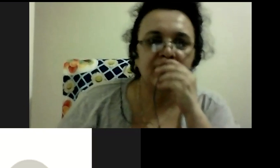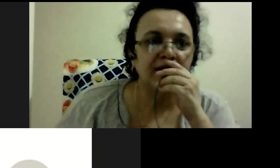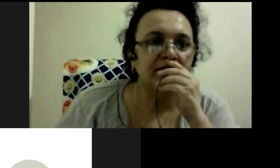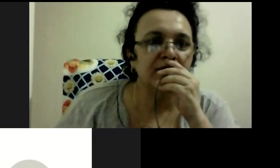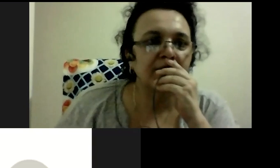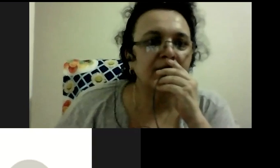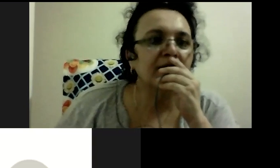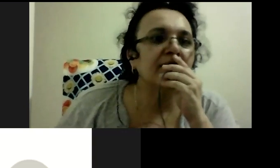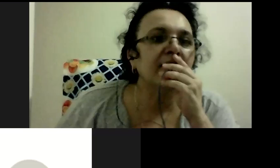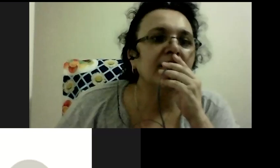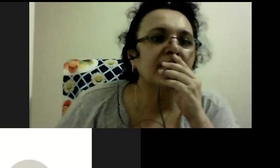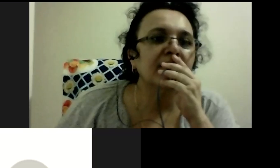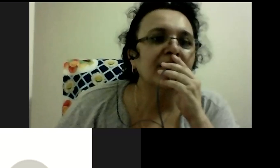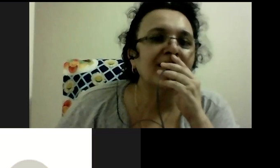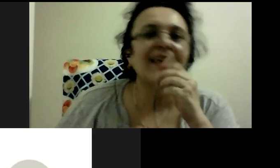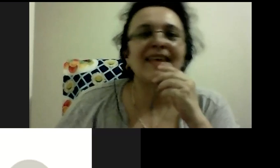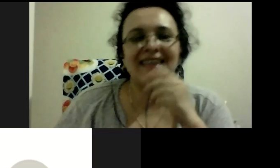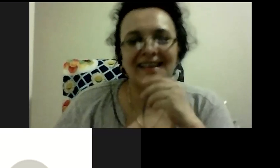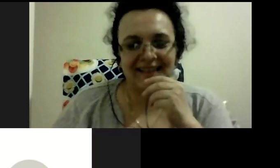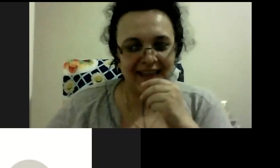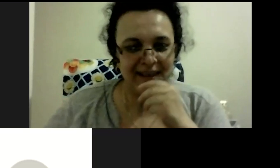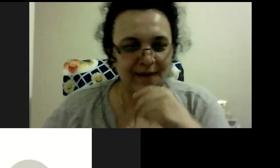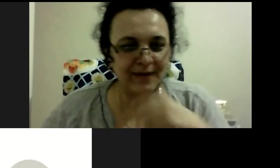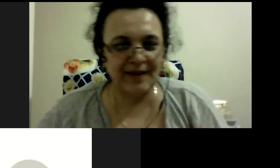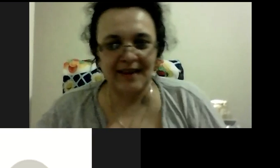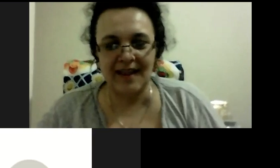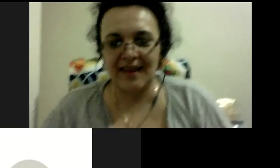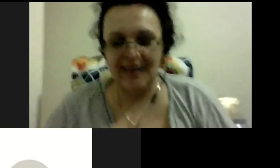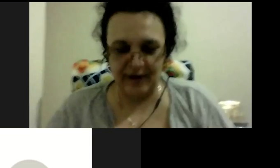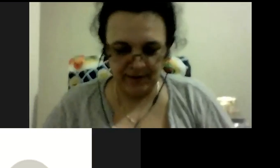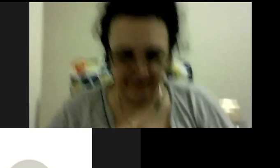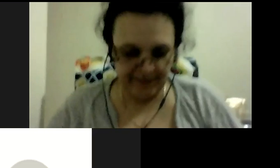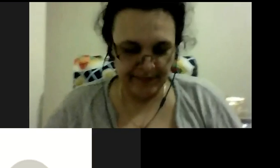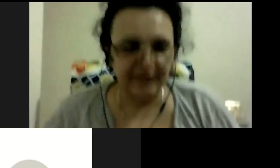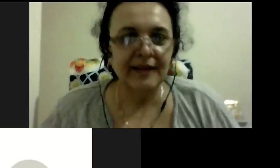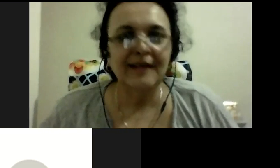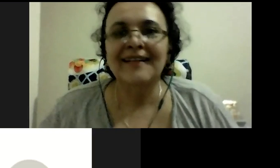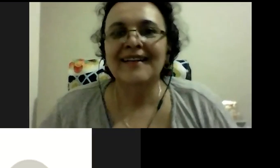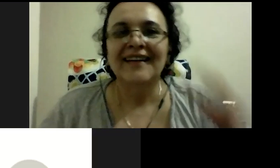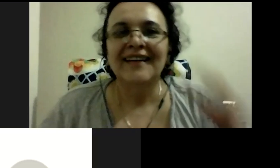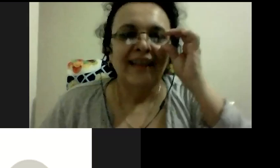Good evening. Hello, teacher. Yes, thank you. Then I can hear you.